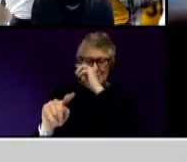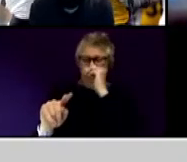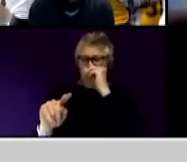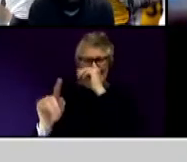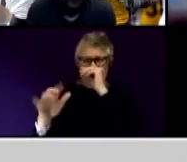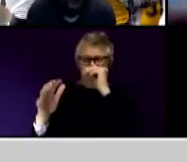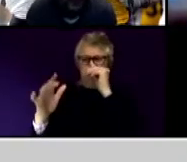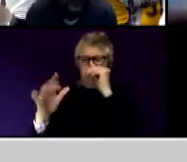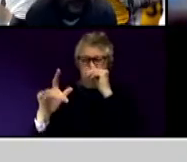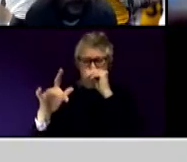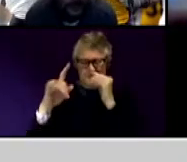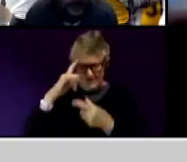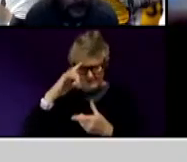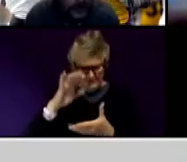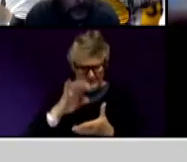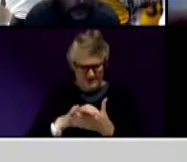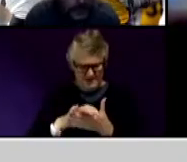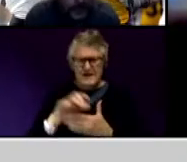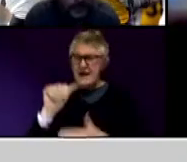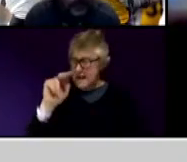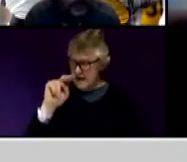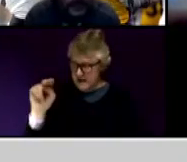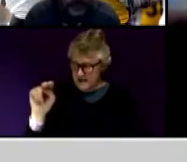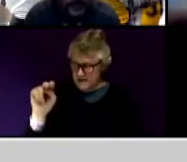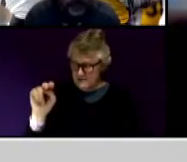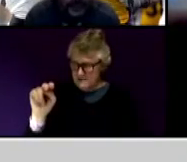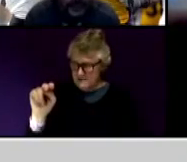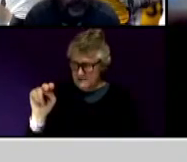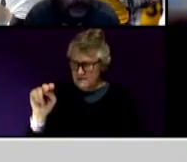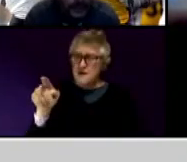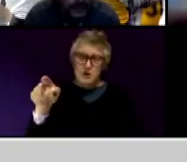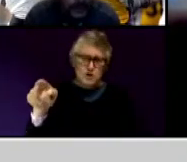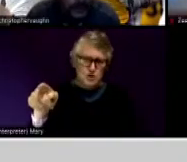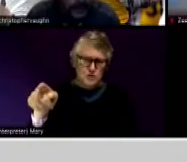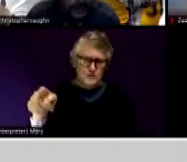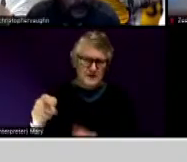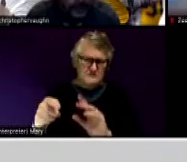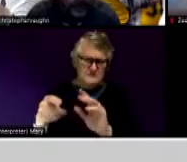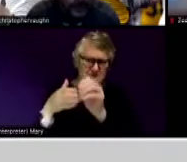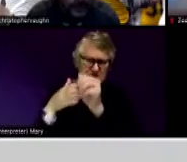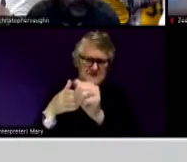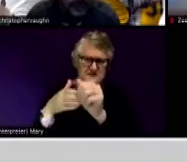I believe, Ann, you've been facilitating this meeting.